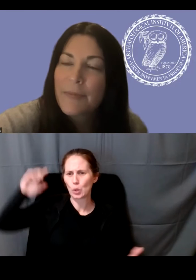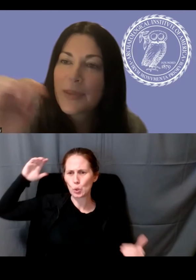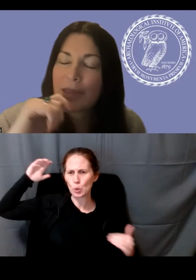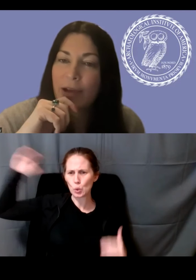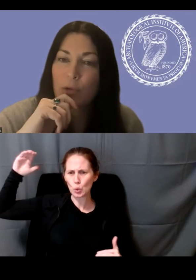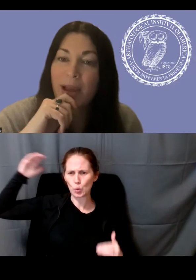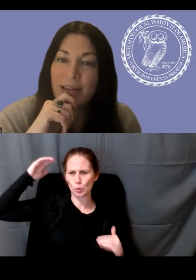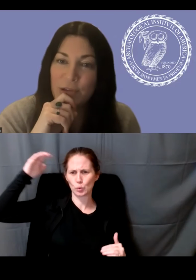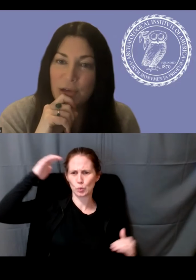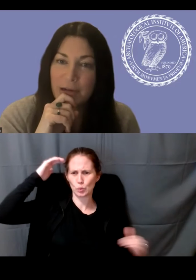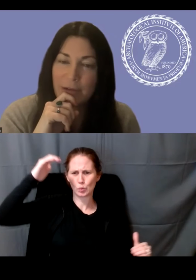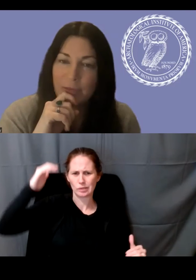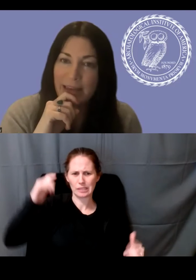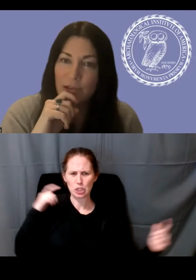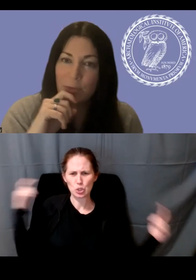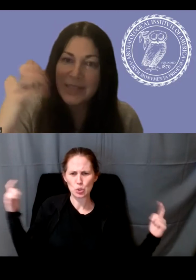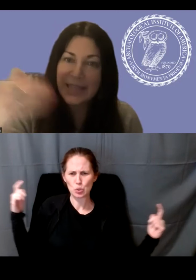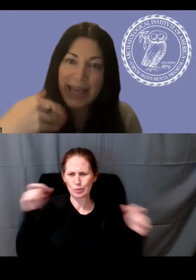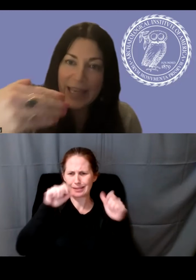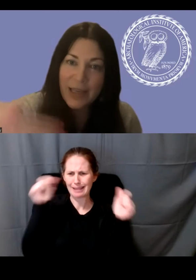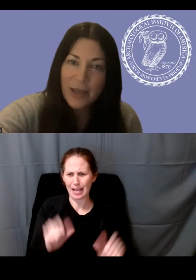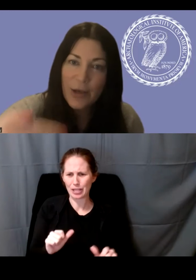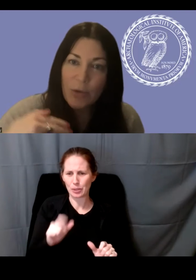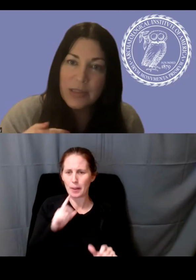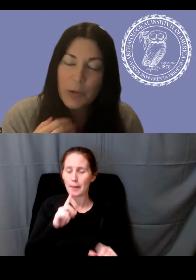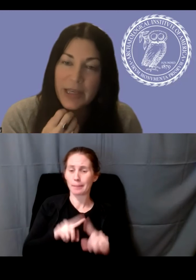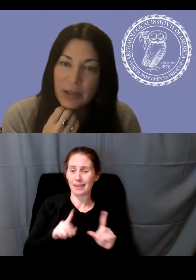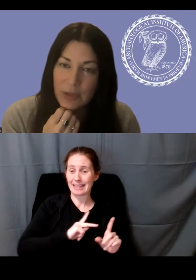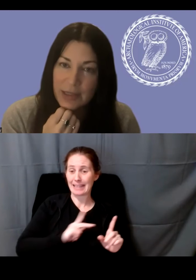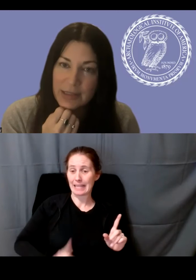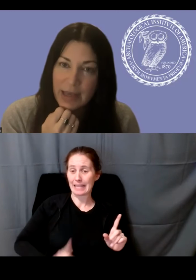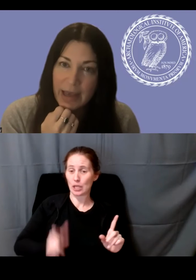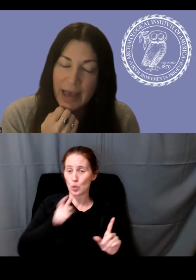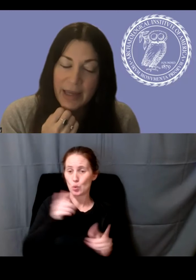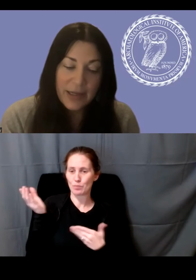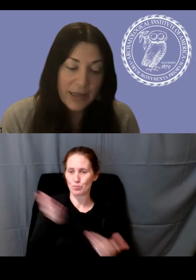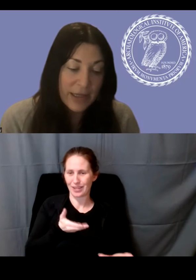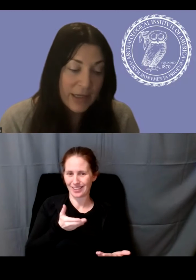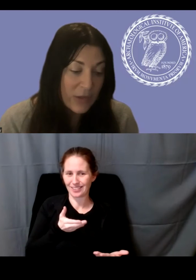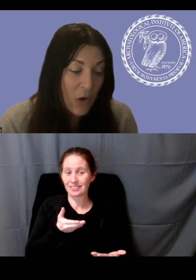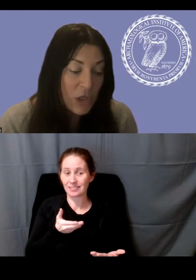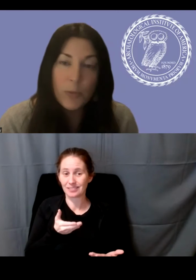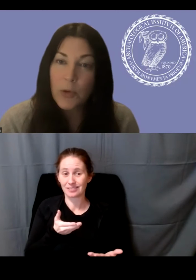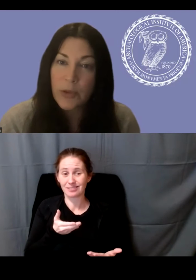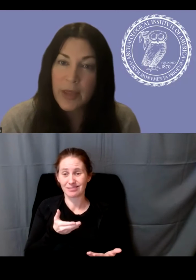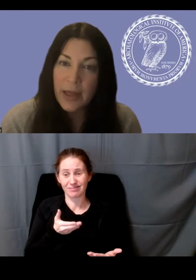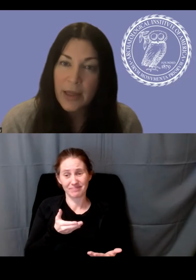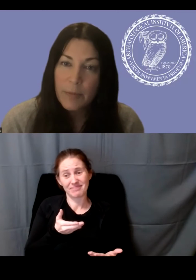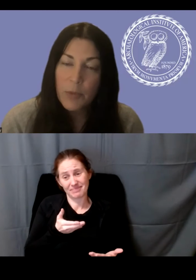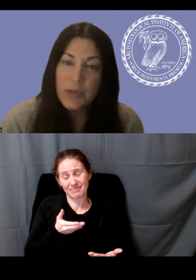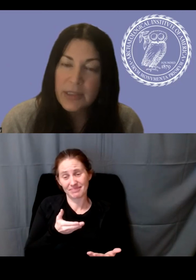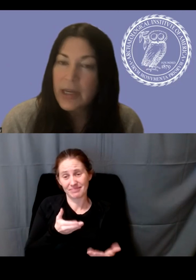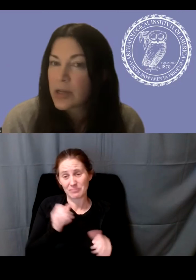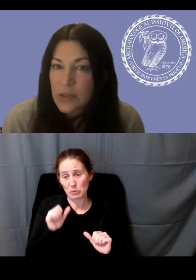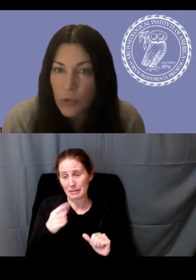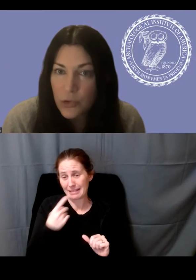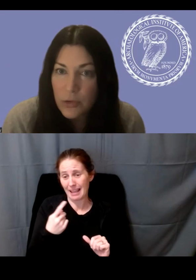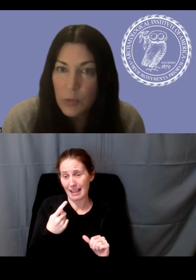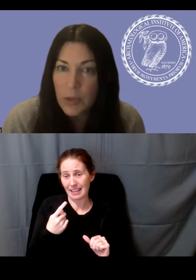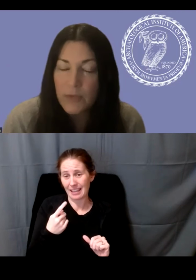between that grandeur of kingship. It is the king who is bringing you this. And it is arguable that